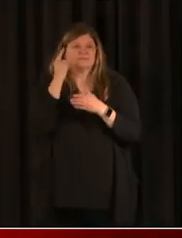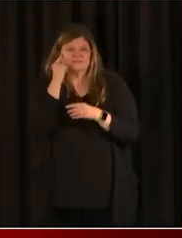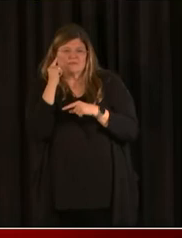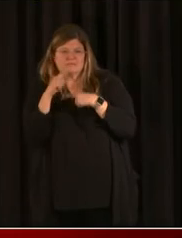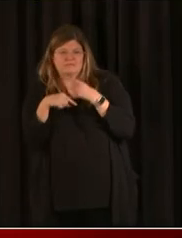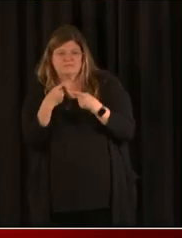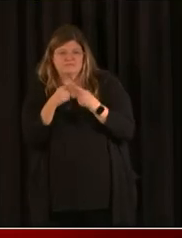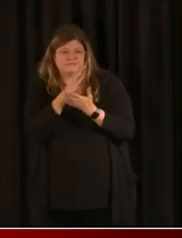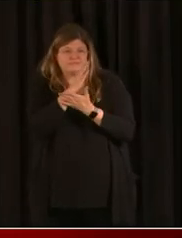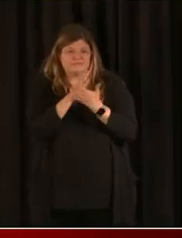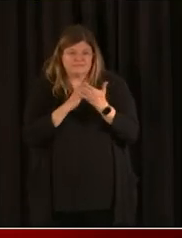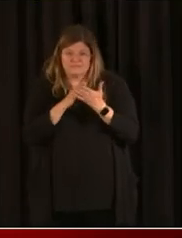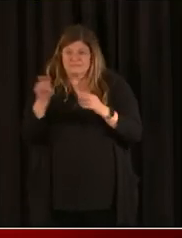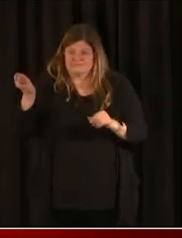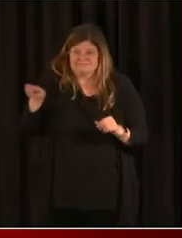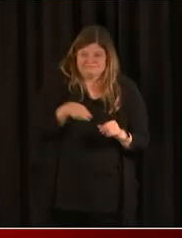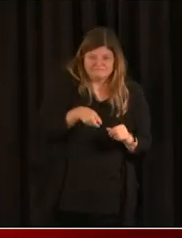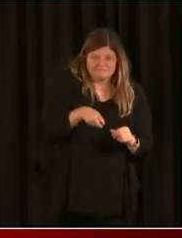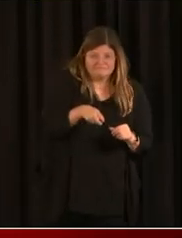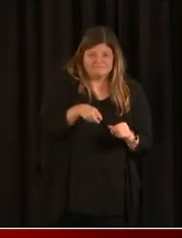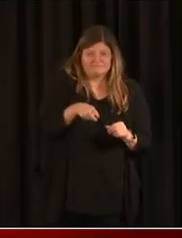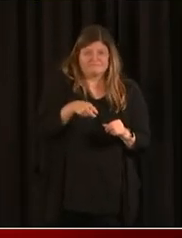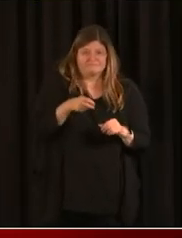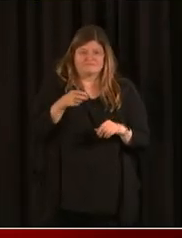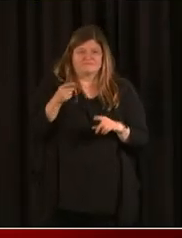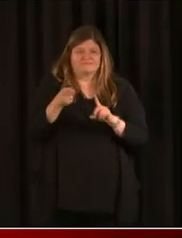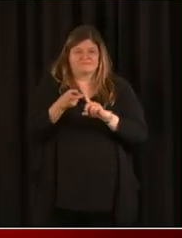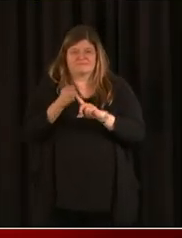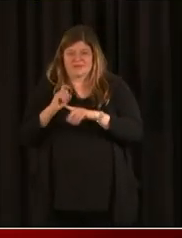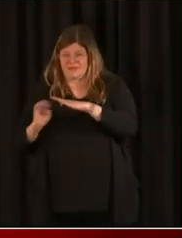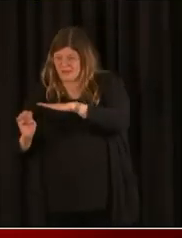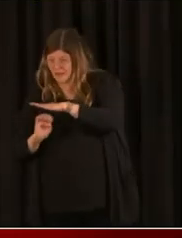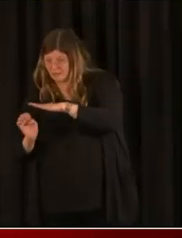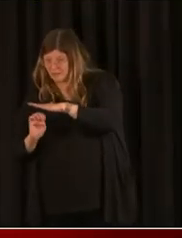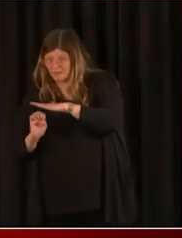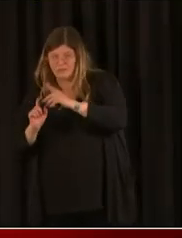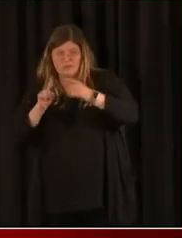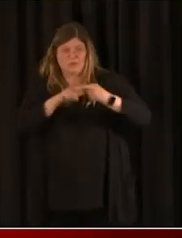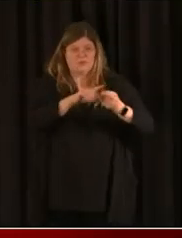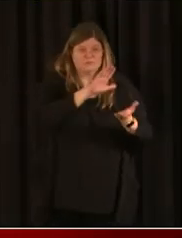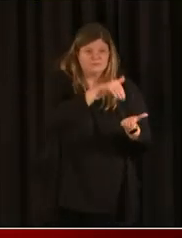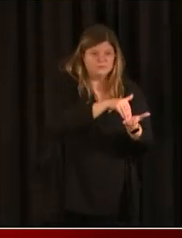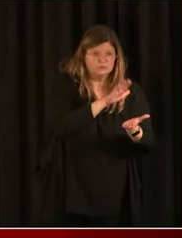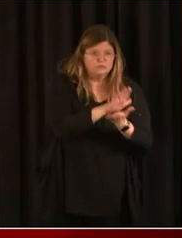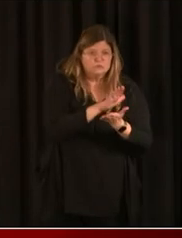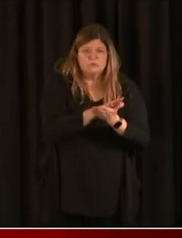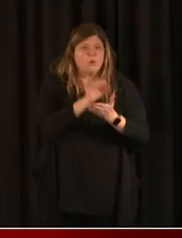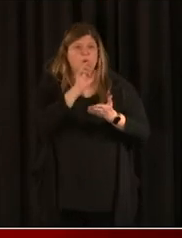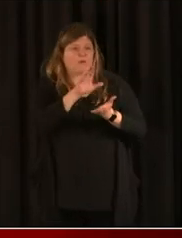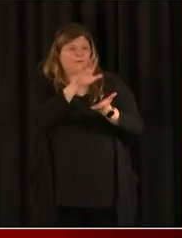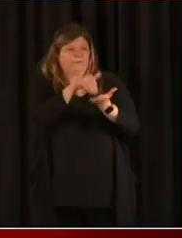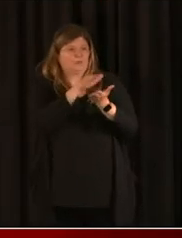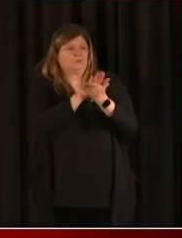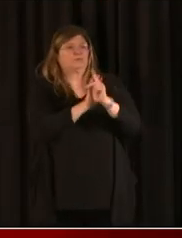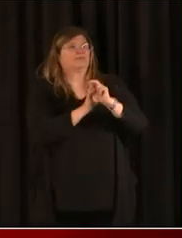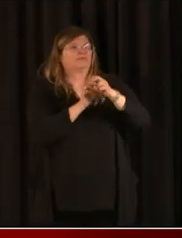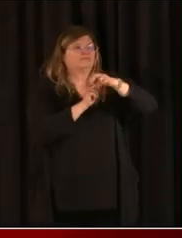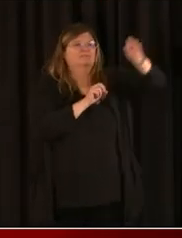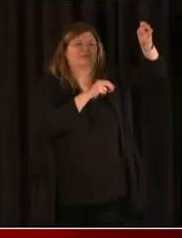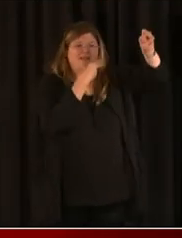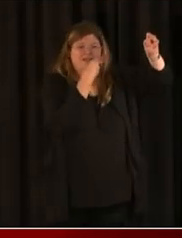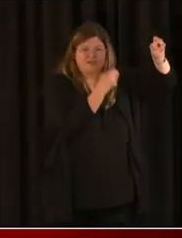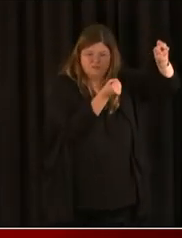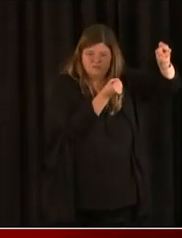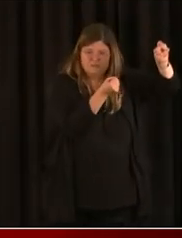those students that are transitioning to either from elementary to middle to high school, and then our youngest learners that